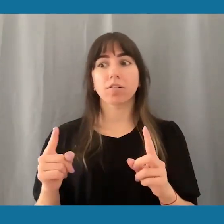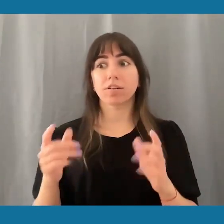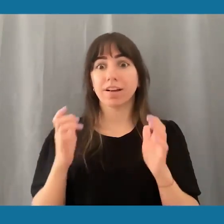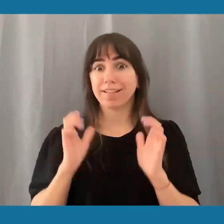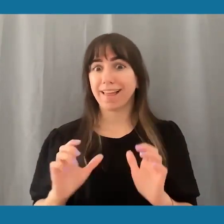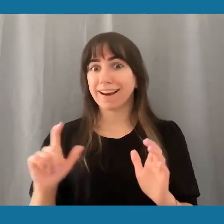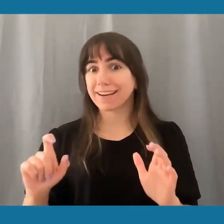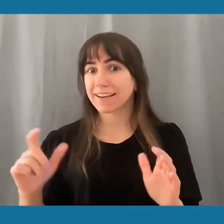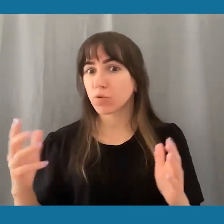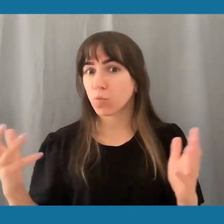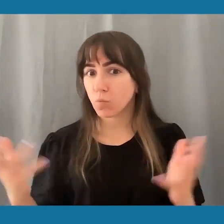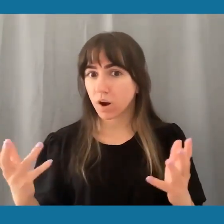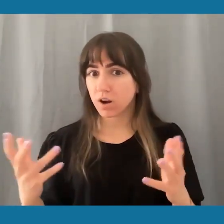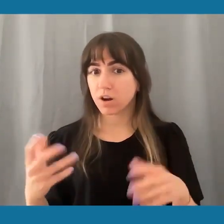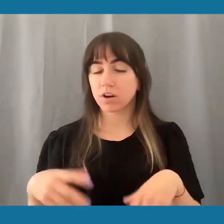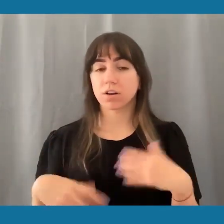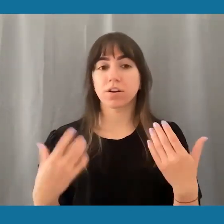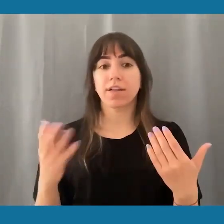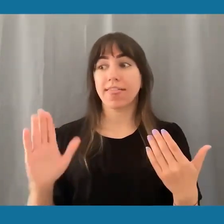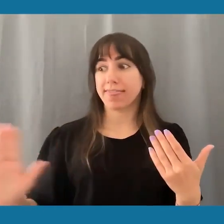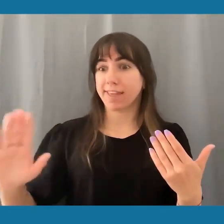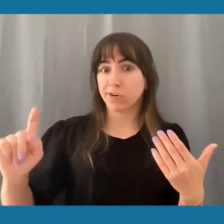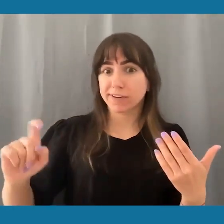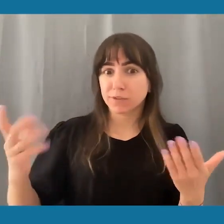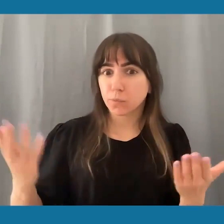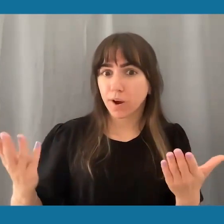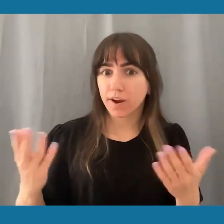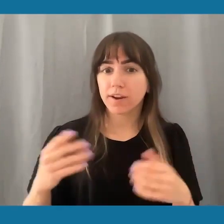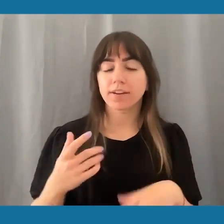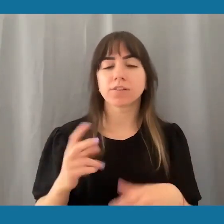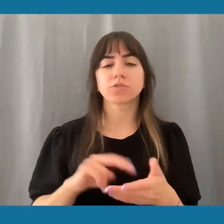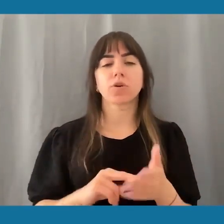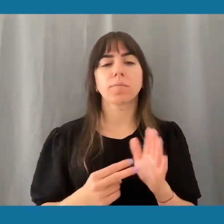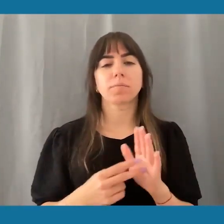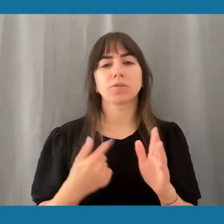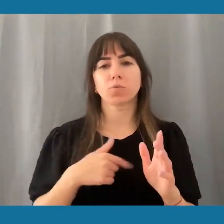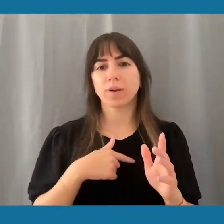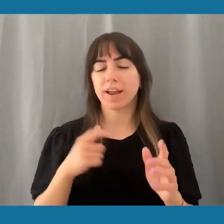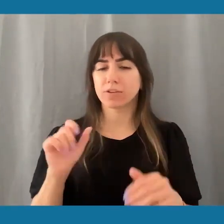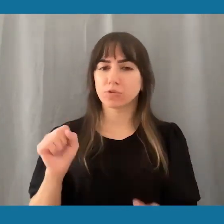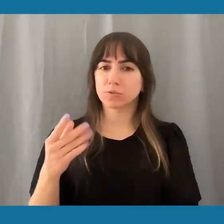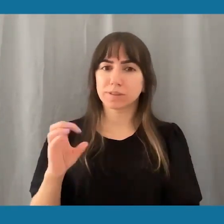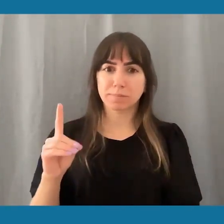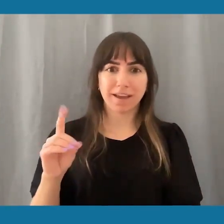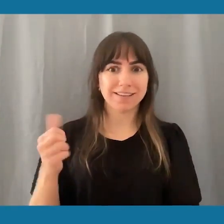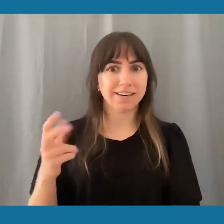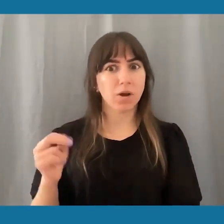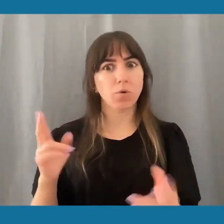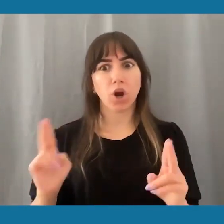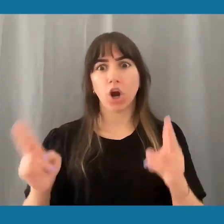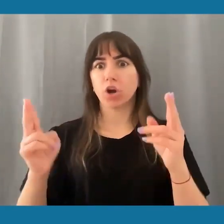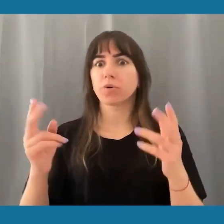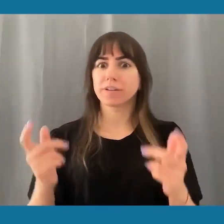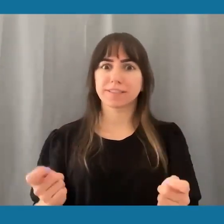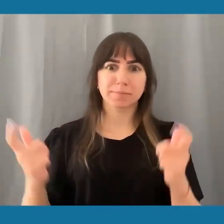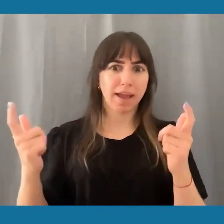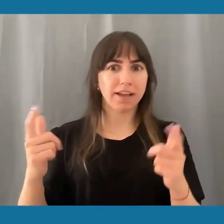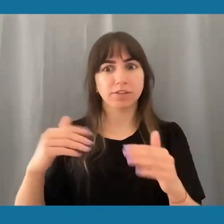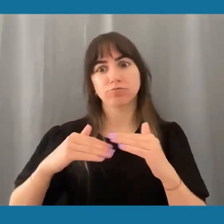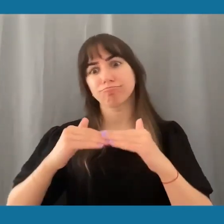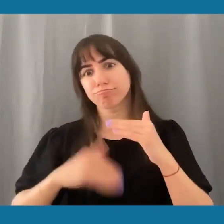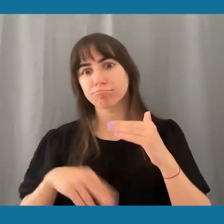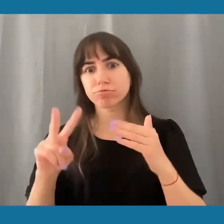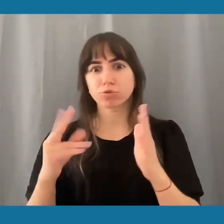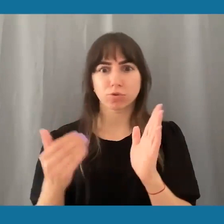spend, and get it below $2,000. And it got sometimes ridiculous. They have everything they need. They don't need